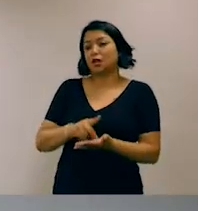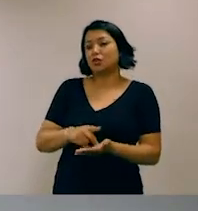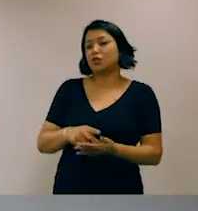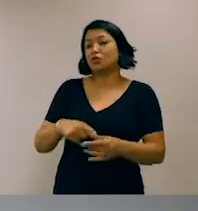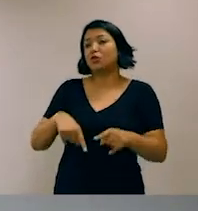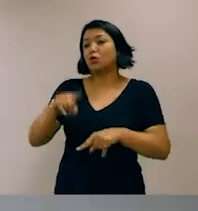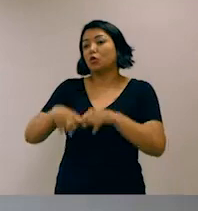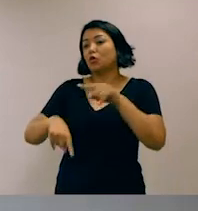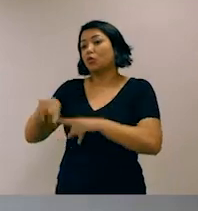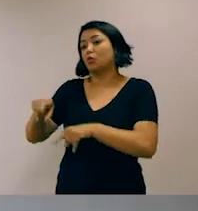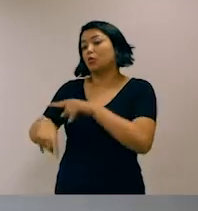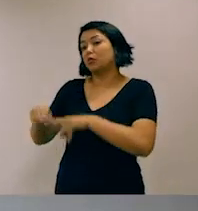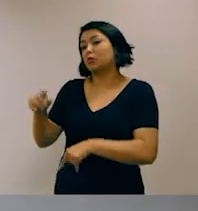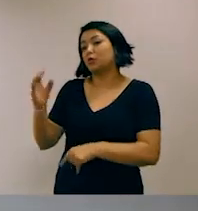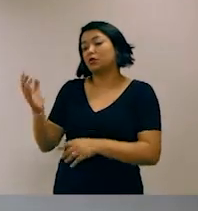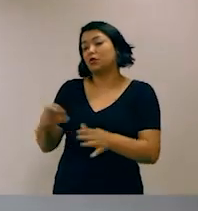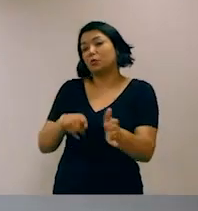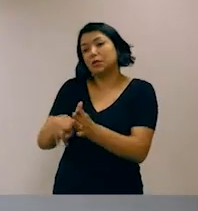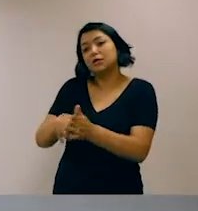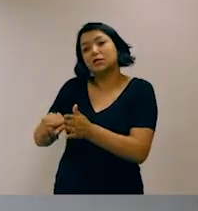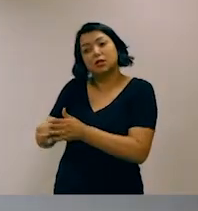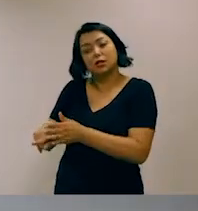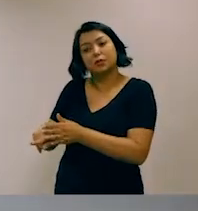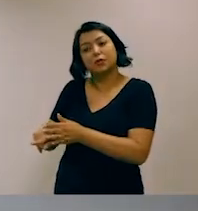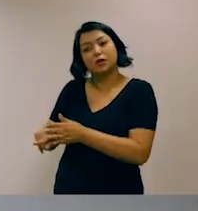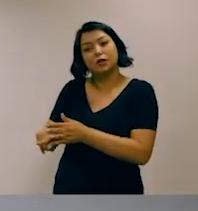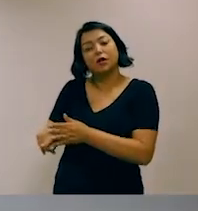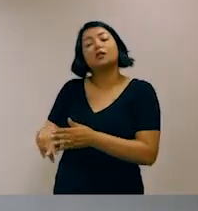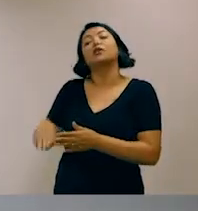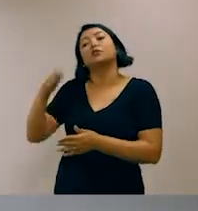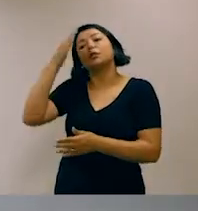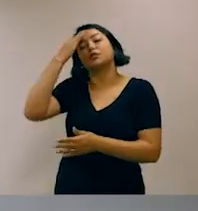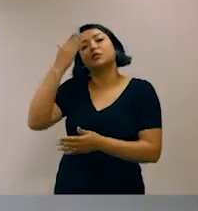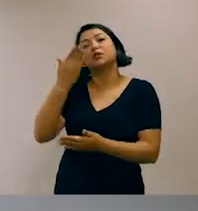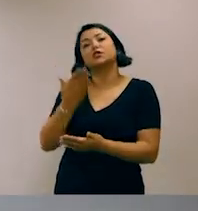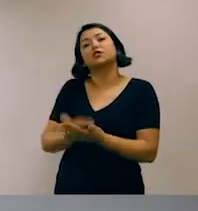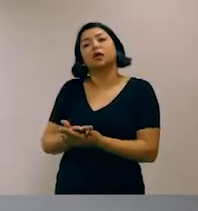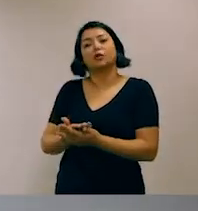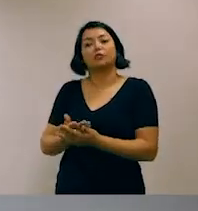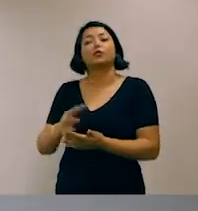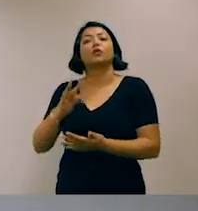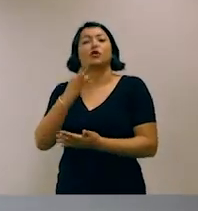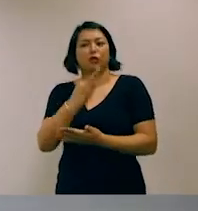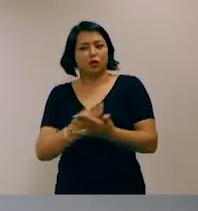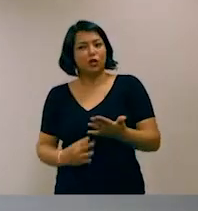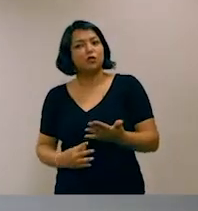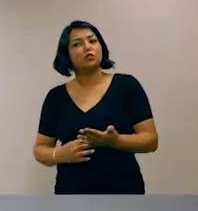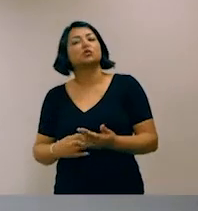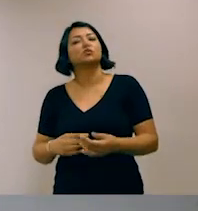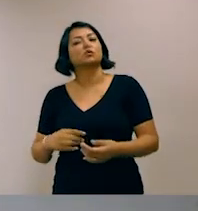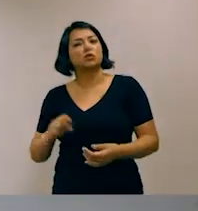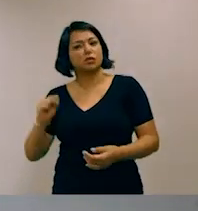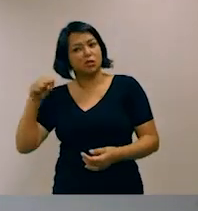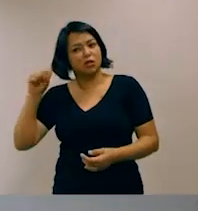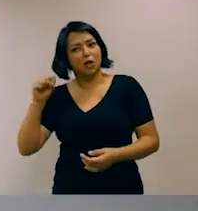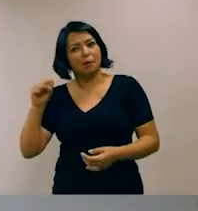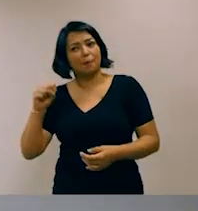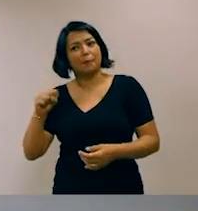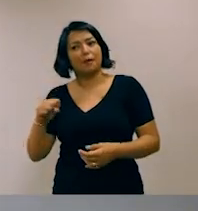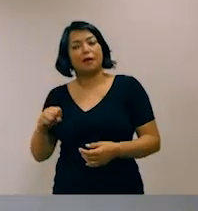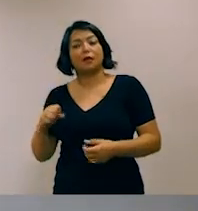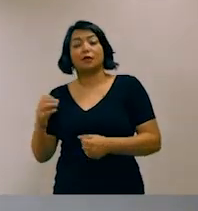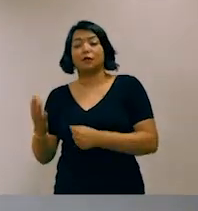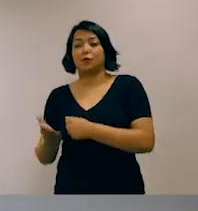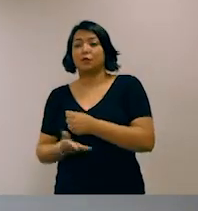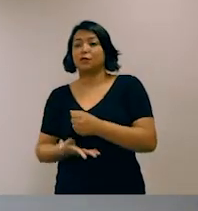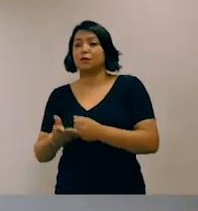the product I'm searching. So the level of confidence of text, yes, and I use it as a minimum